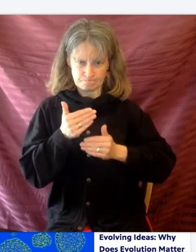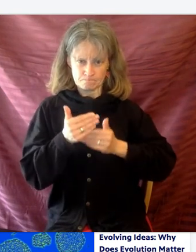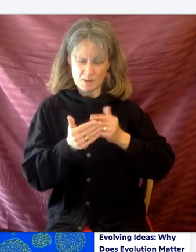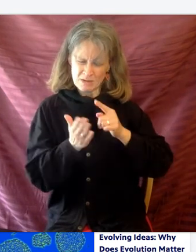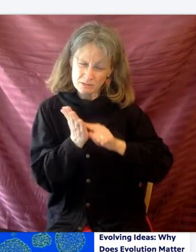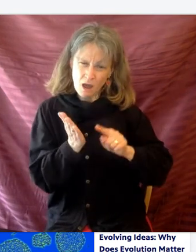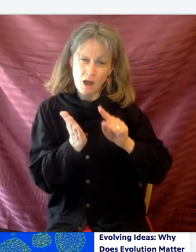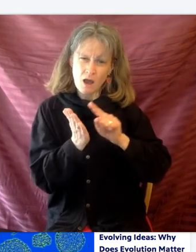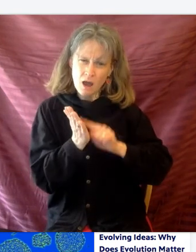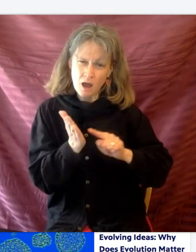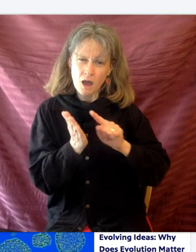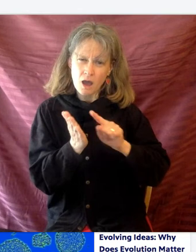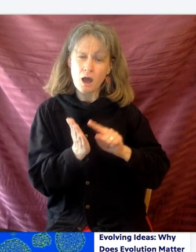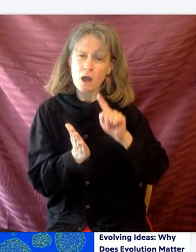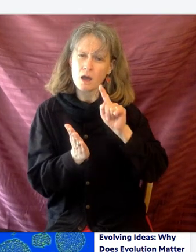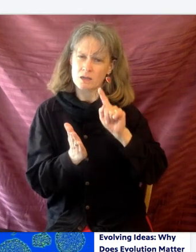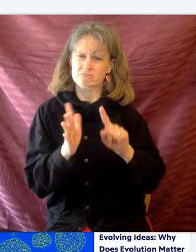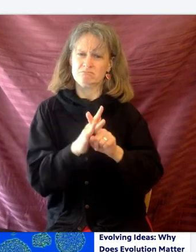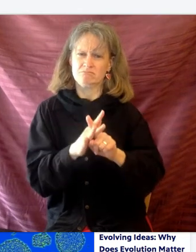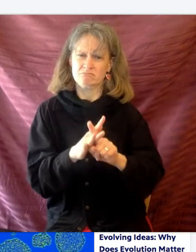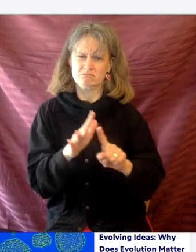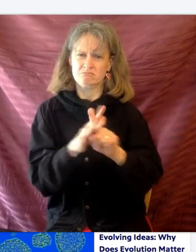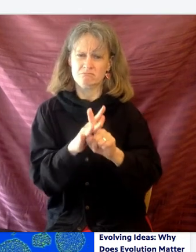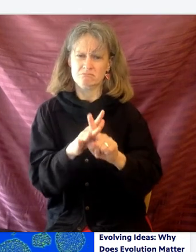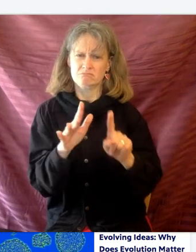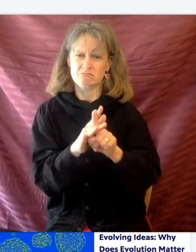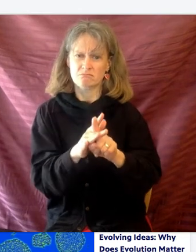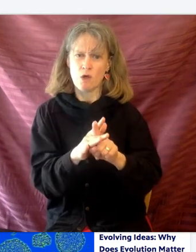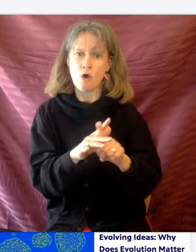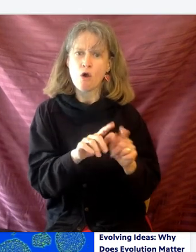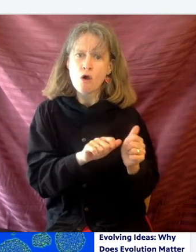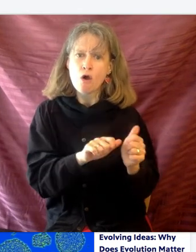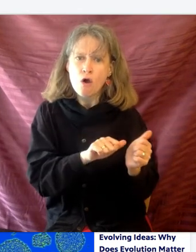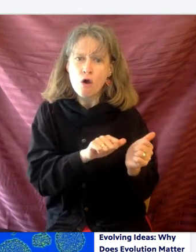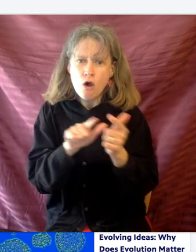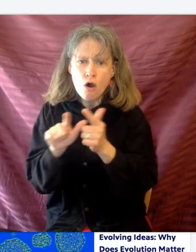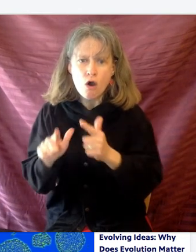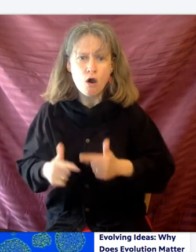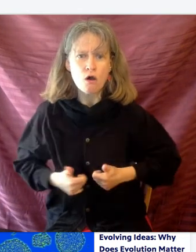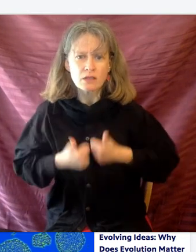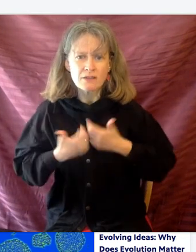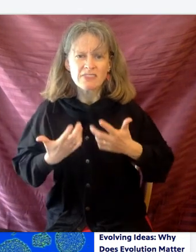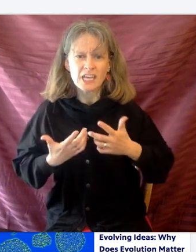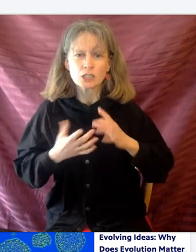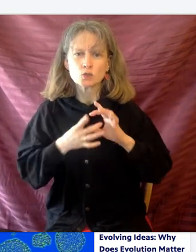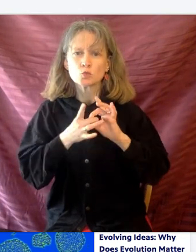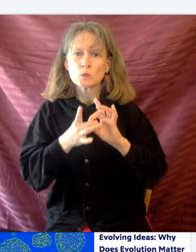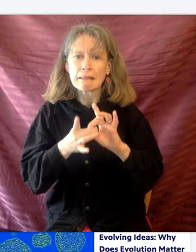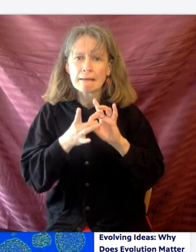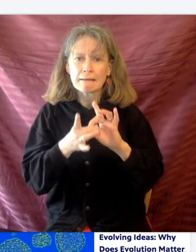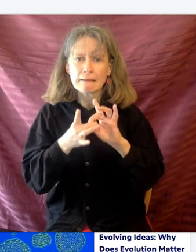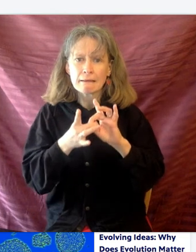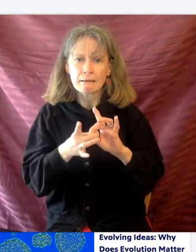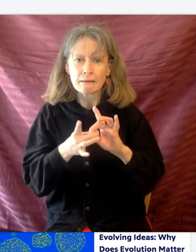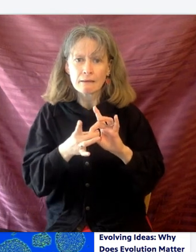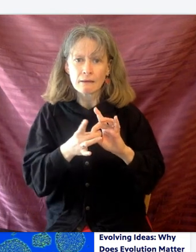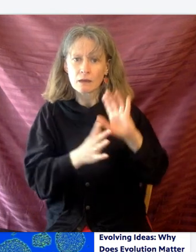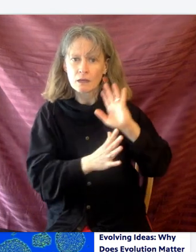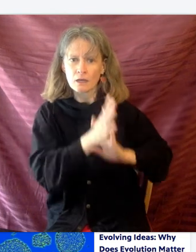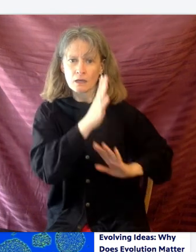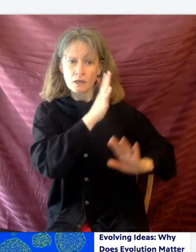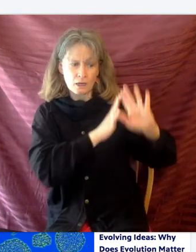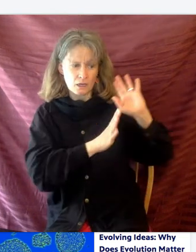more clear to him: that all living things are related. It was a conclusion that to Darwin could not be